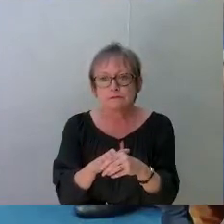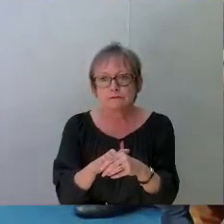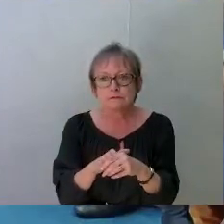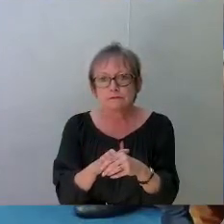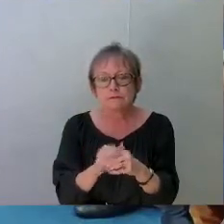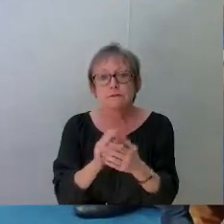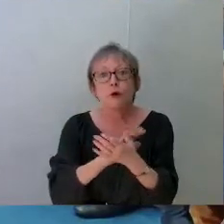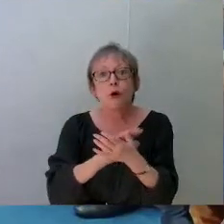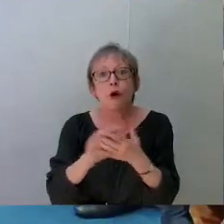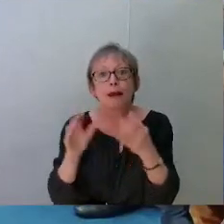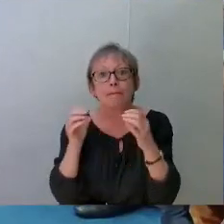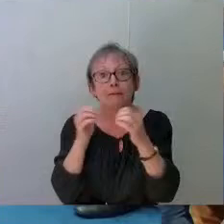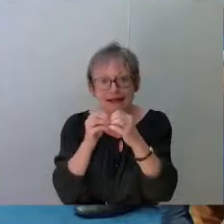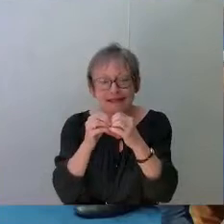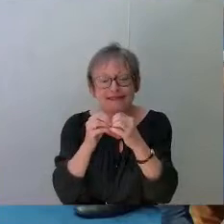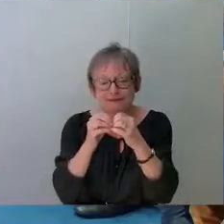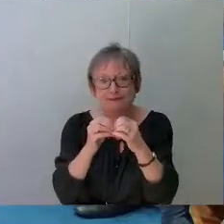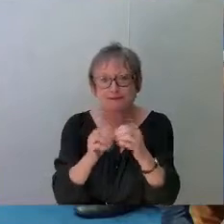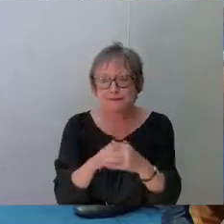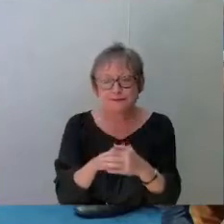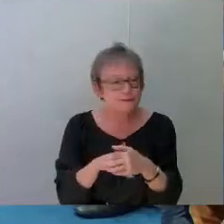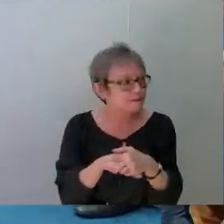Holly Bennett.